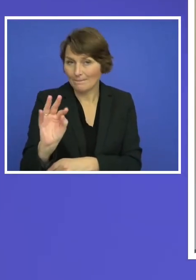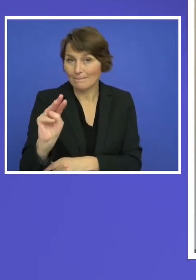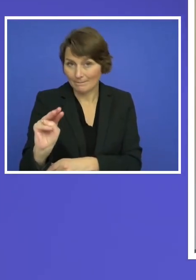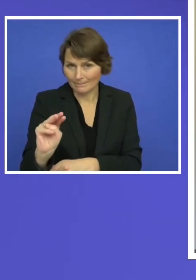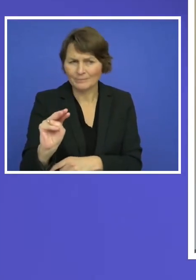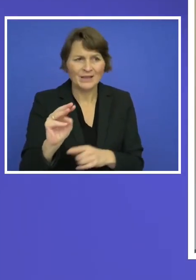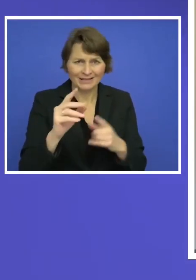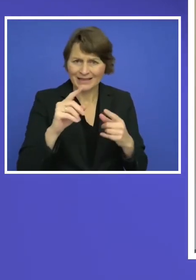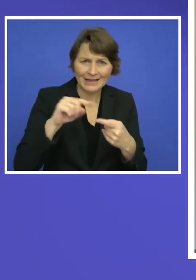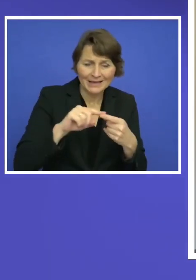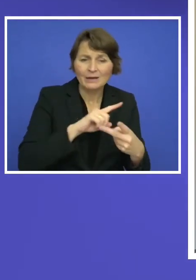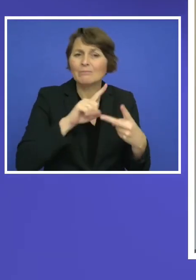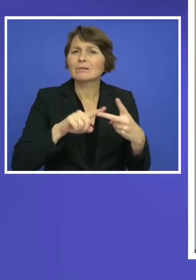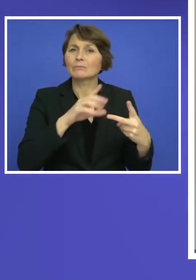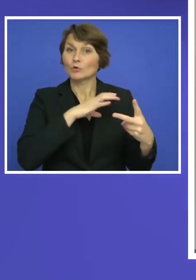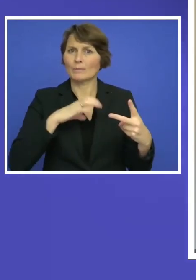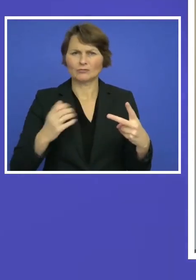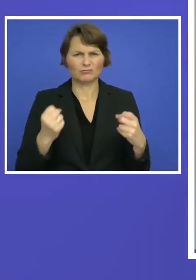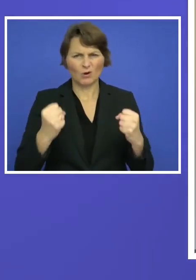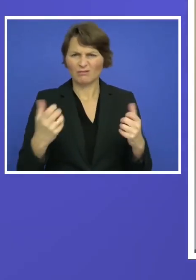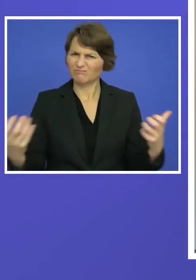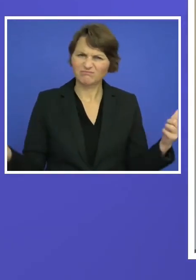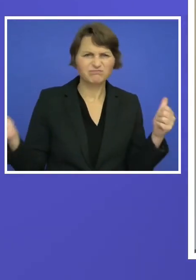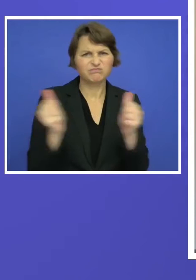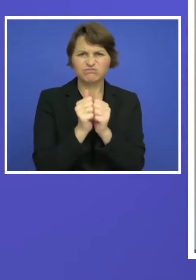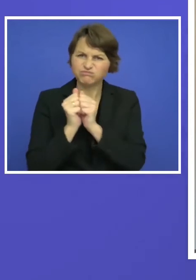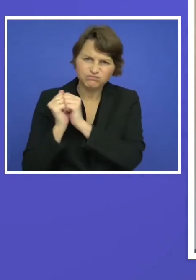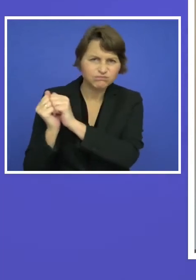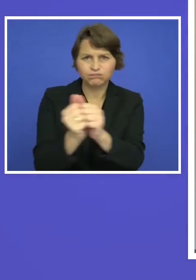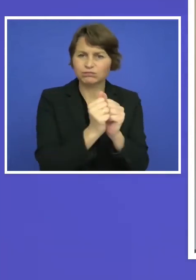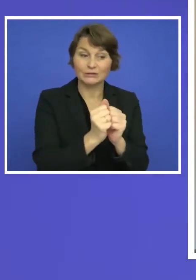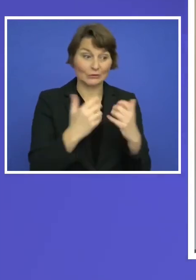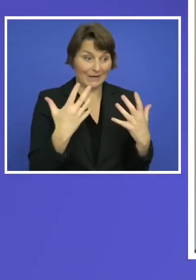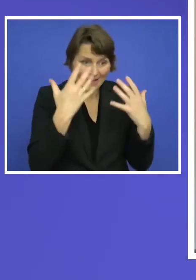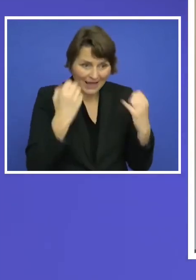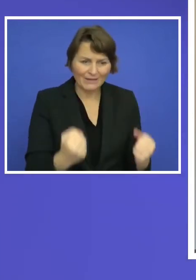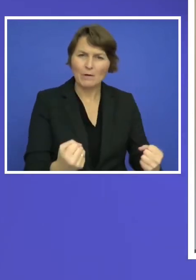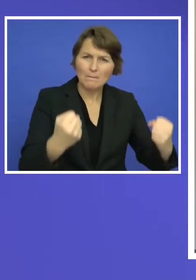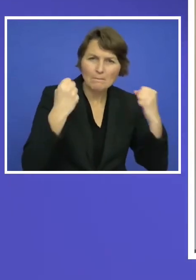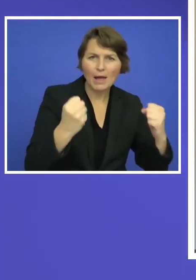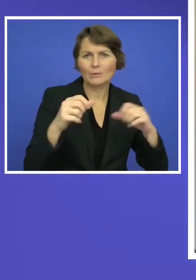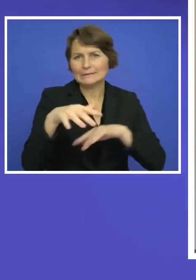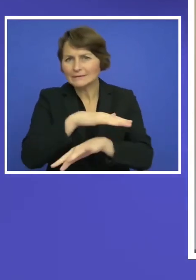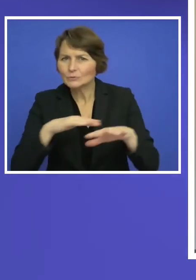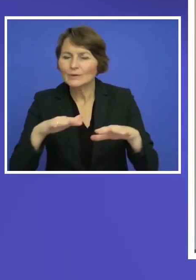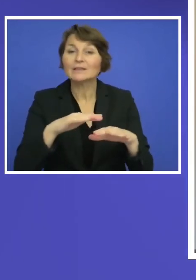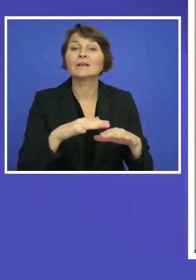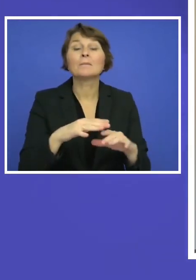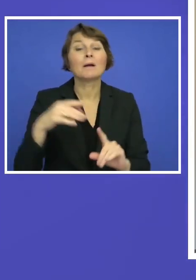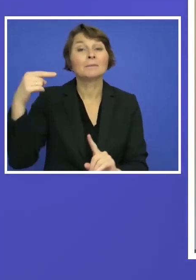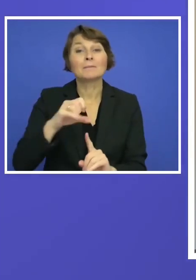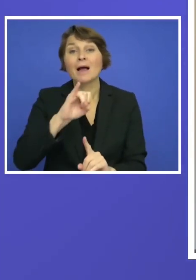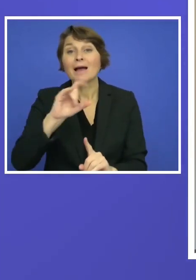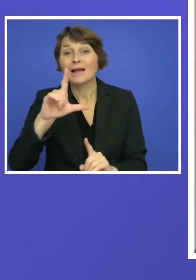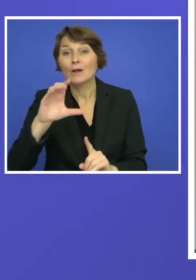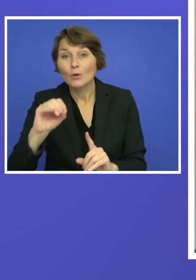that, to use the power and the partnership of, in particular, of ILO, WHO, and OECD in